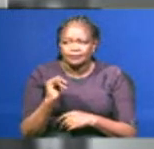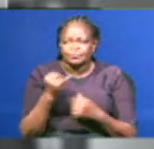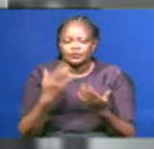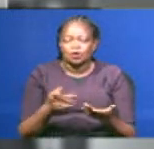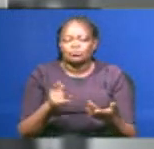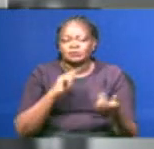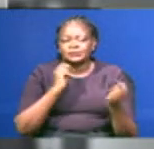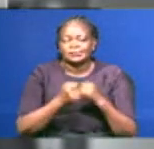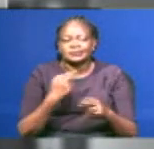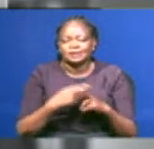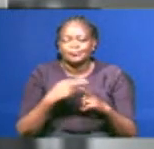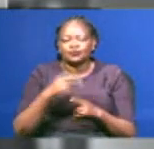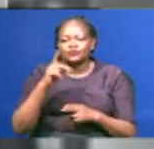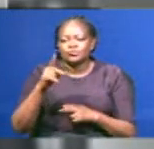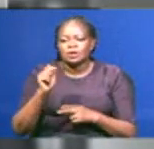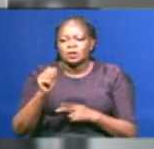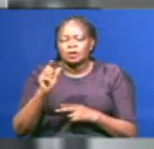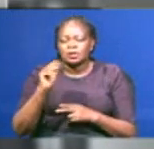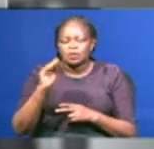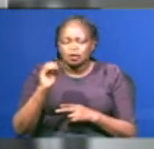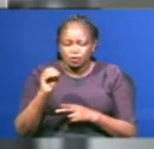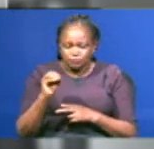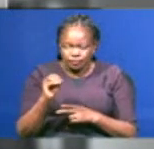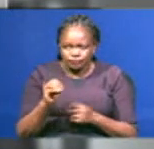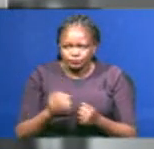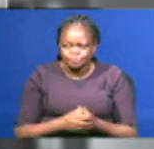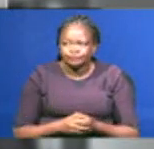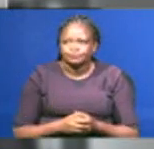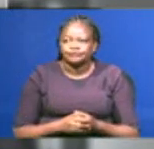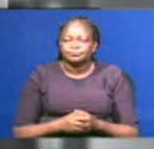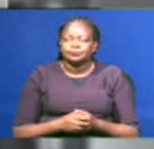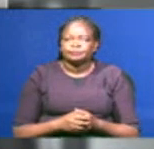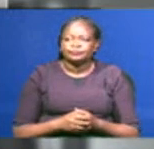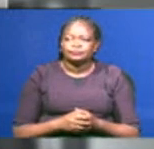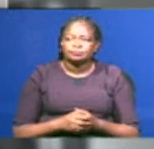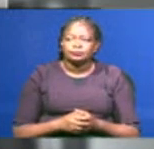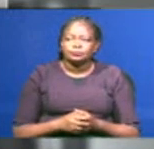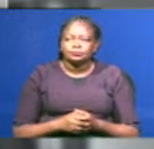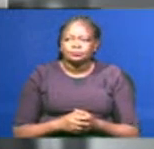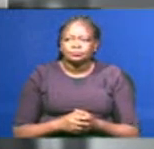Kenya Agricultural and Livestock Research Organization.